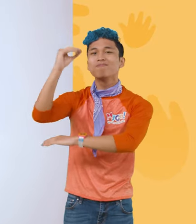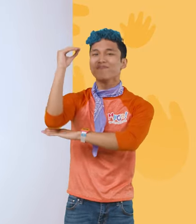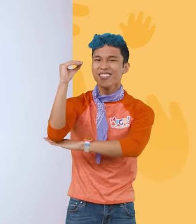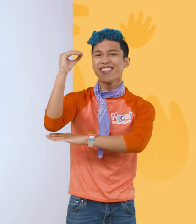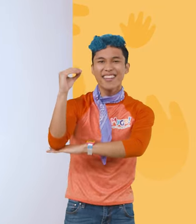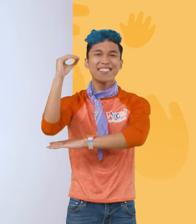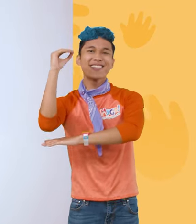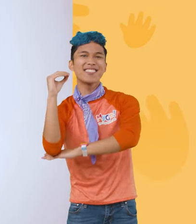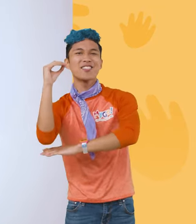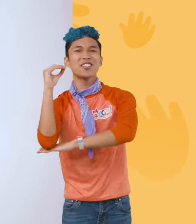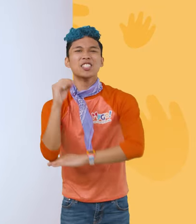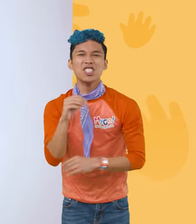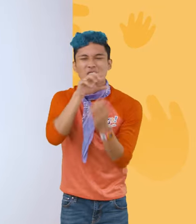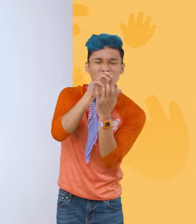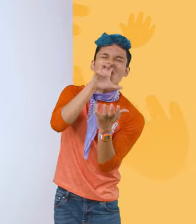prehistoric